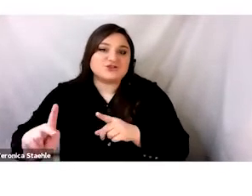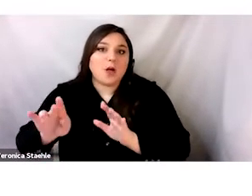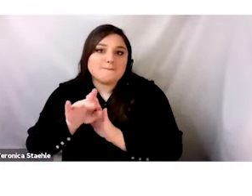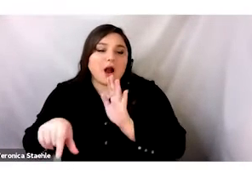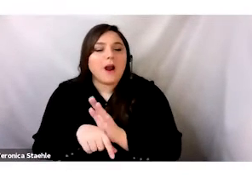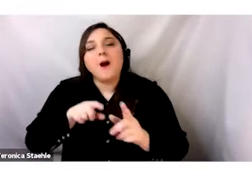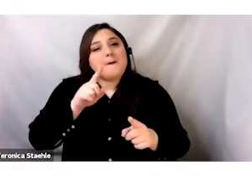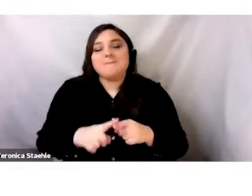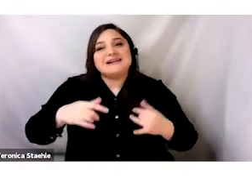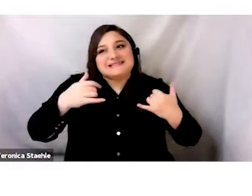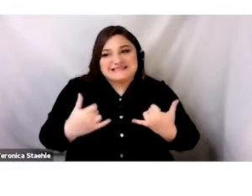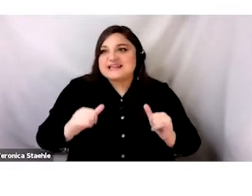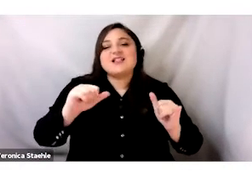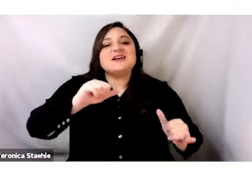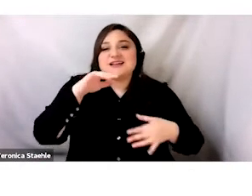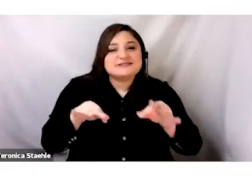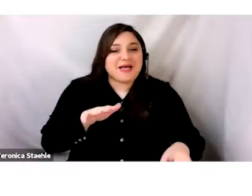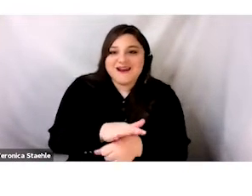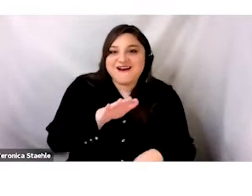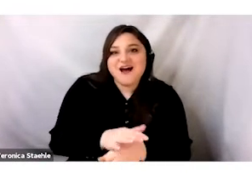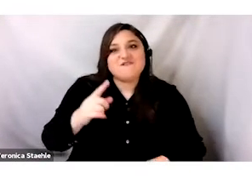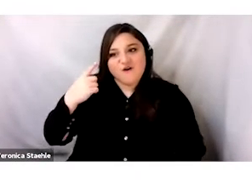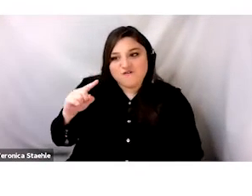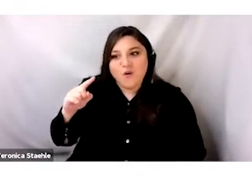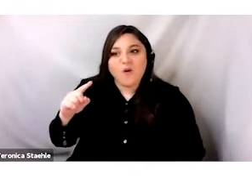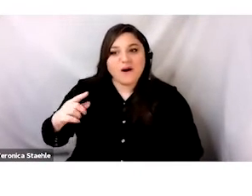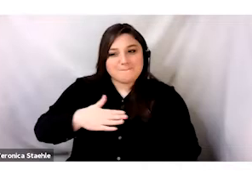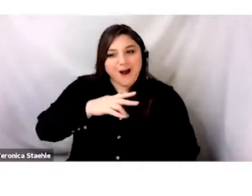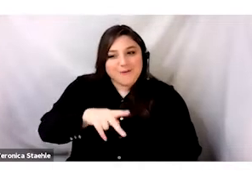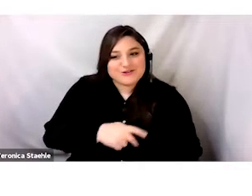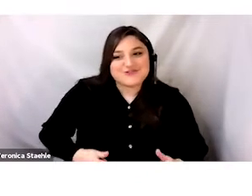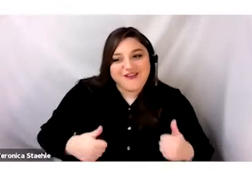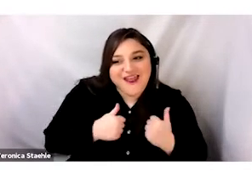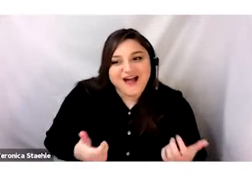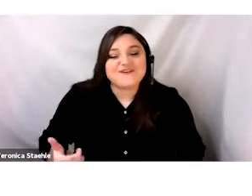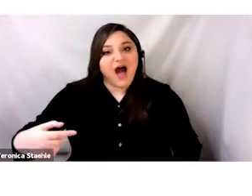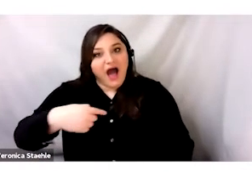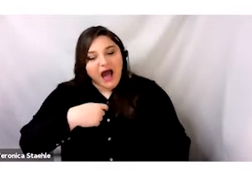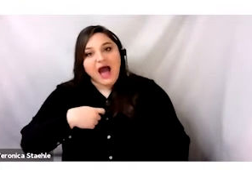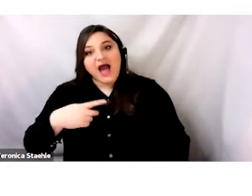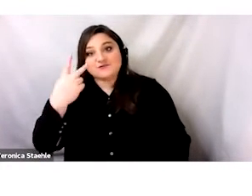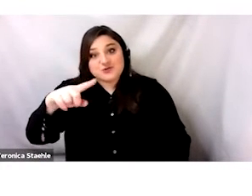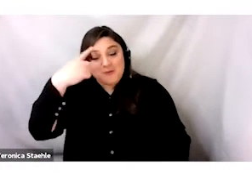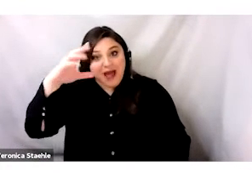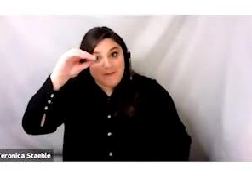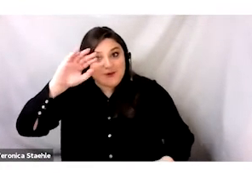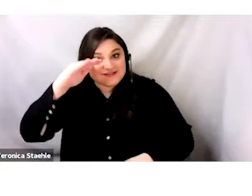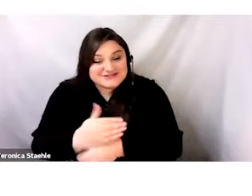side. You saw in my video that I'm a mother of Black boys. I'm a wife of a Black man. I am a Black woman